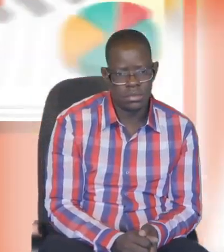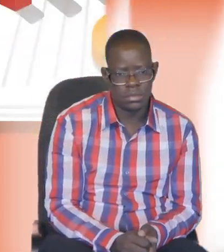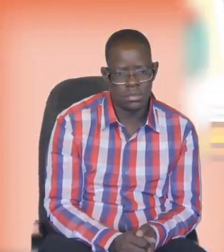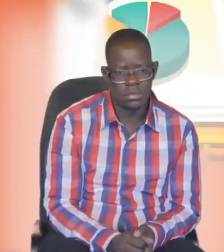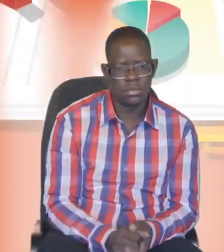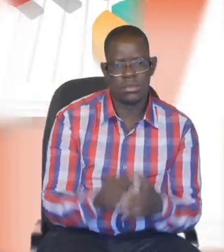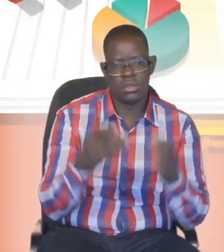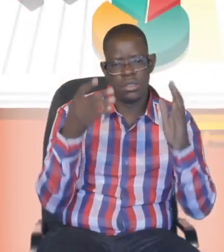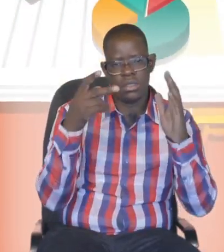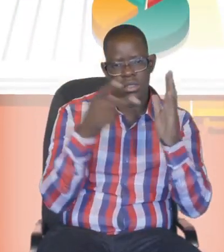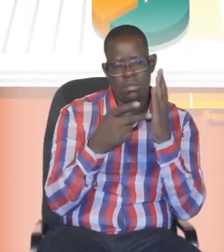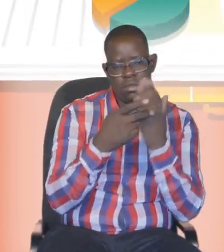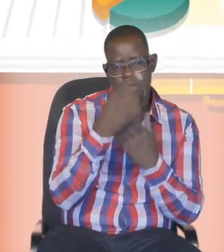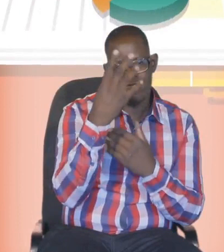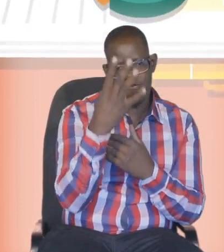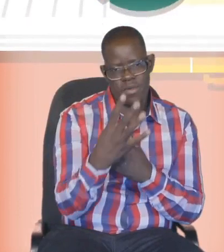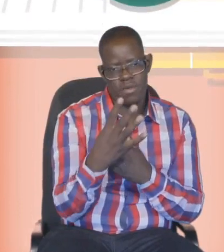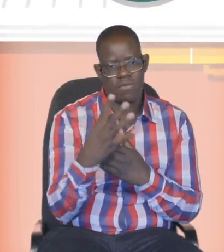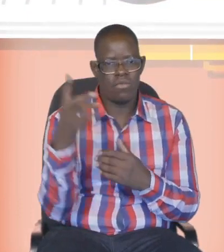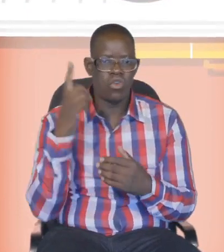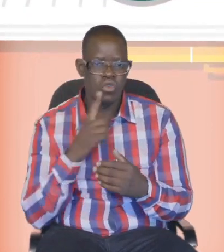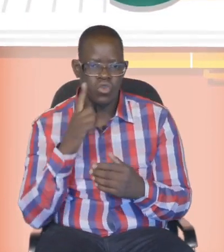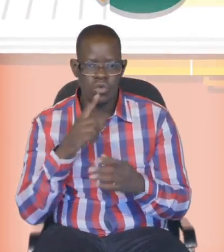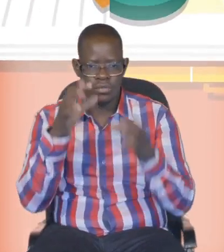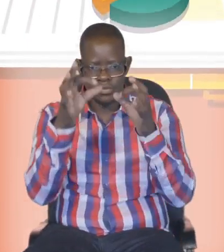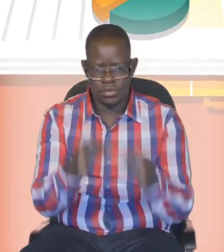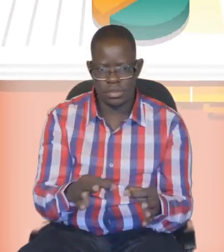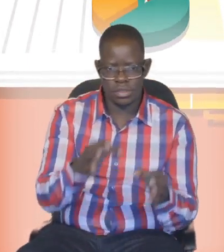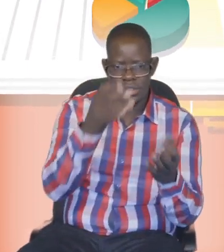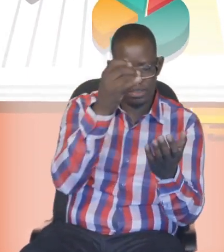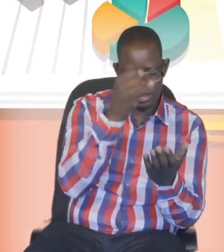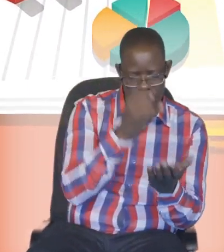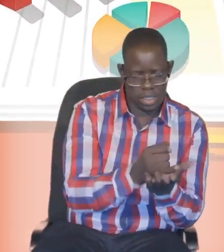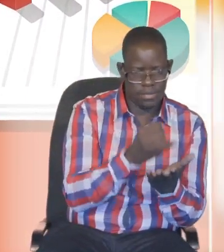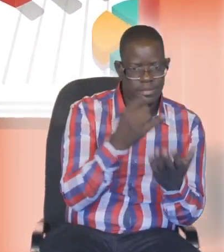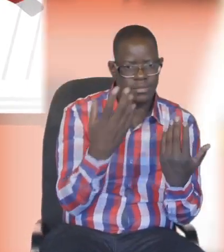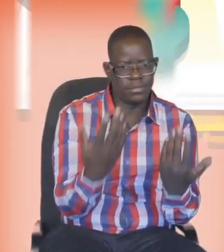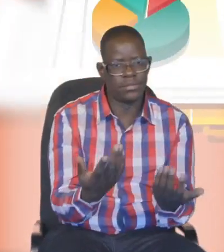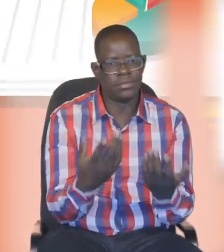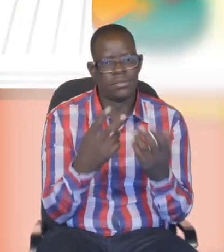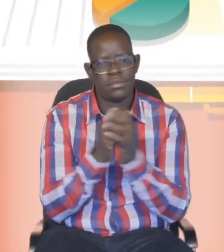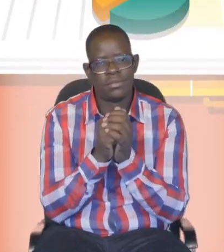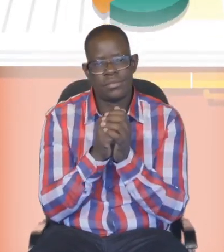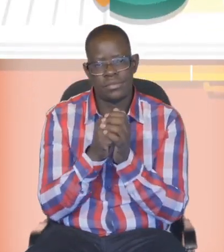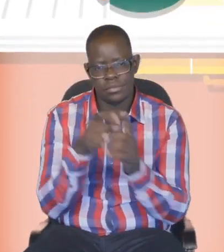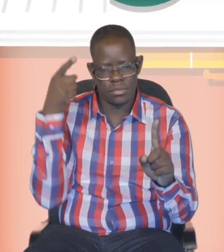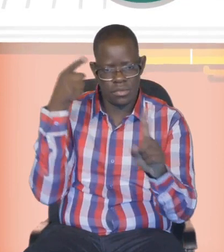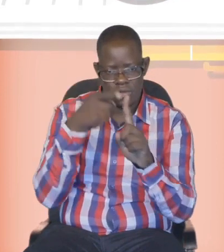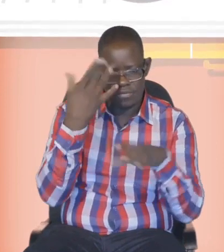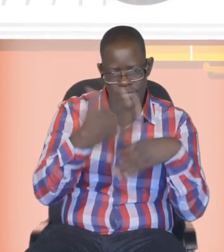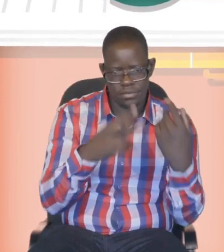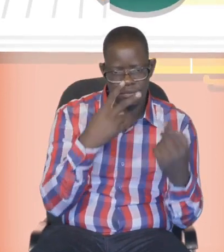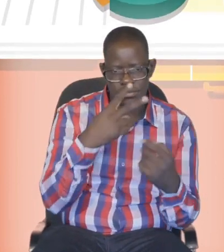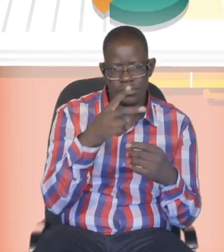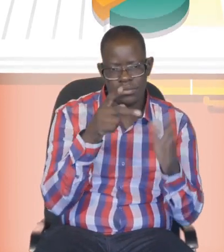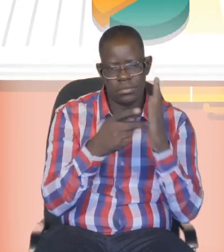In program 4 today, we take a look at control accounts and debtors control accounts. Our lesson objectives are that after watching this